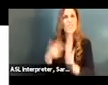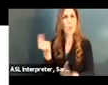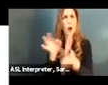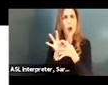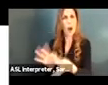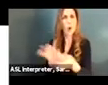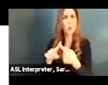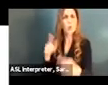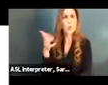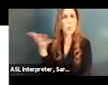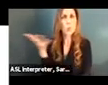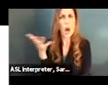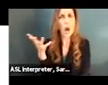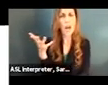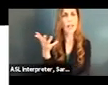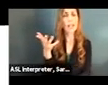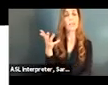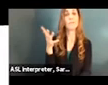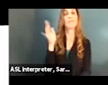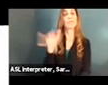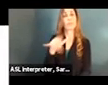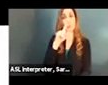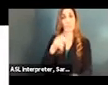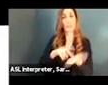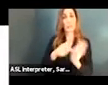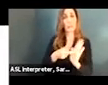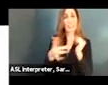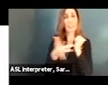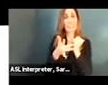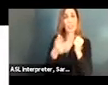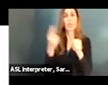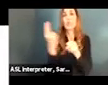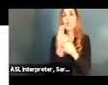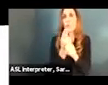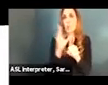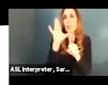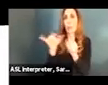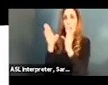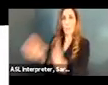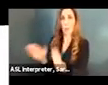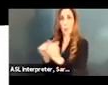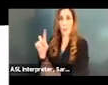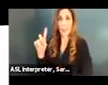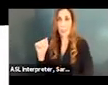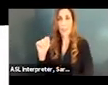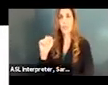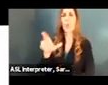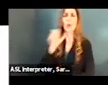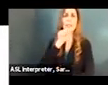it's referring to technology that is used by a person with a disability or a